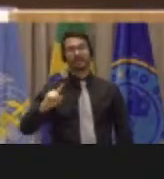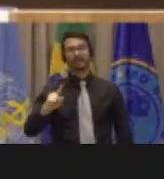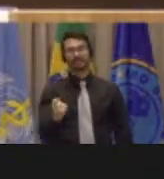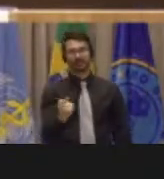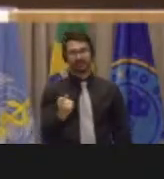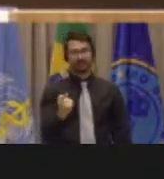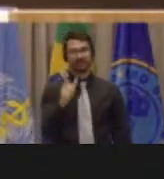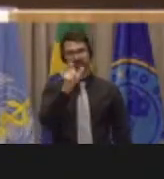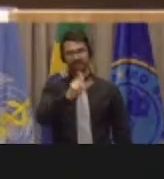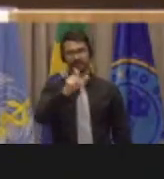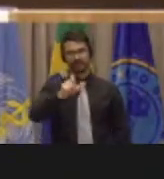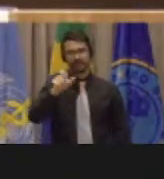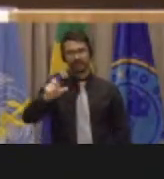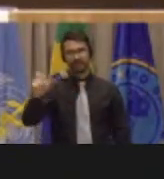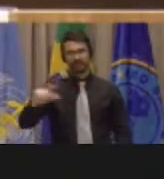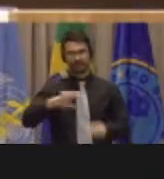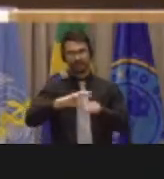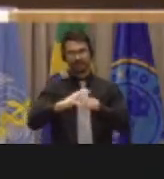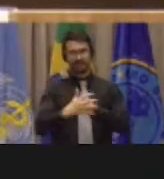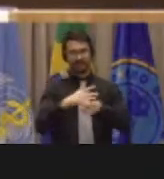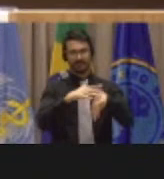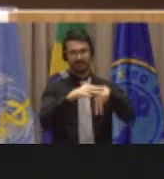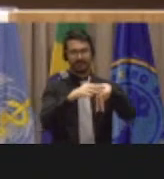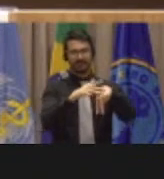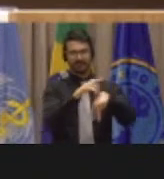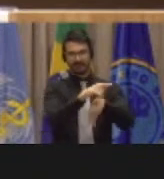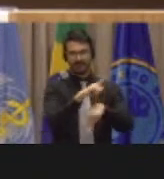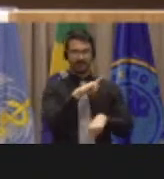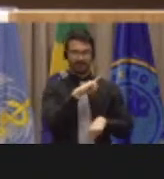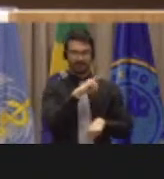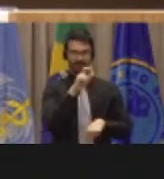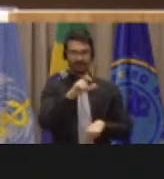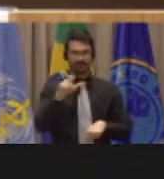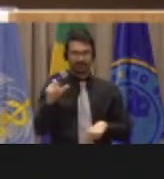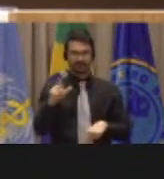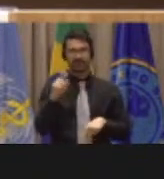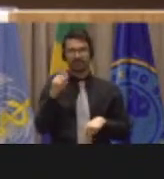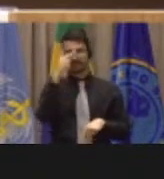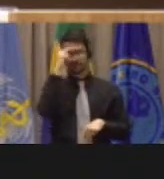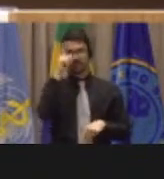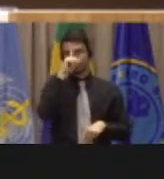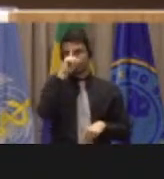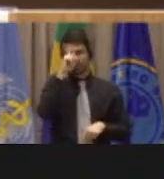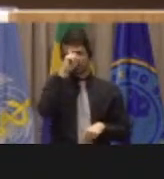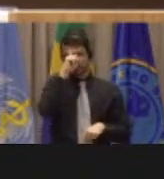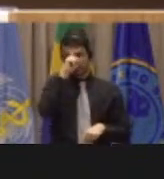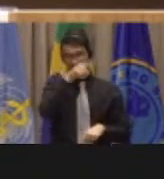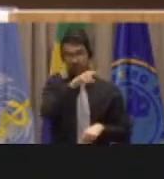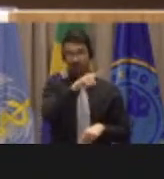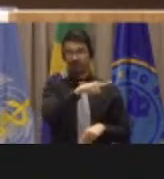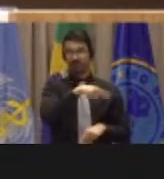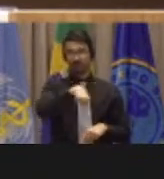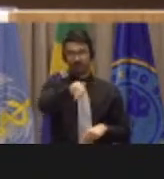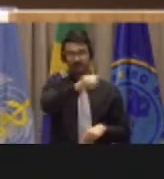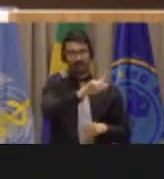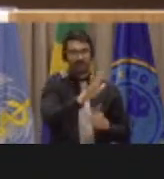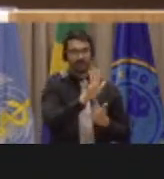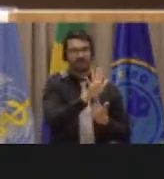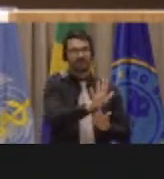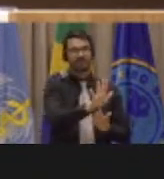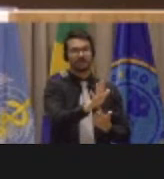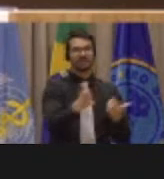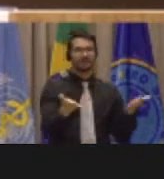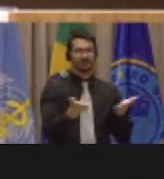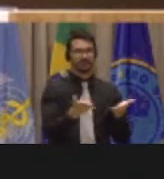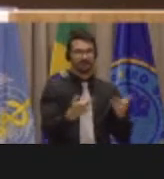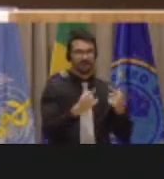cases in hospitalized patients post-COVID, as presented is